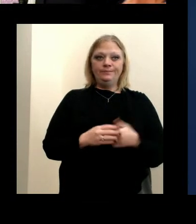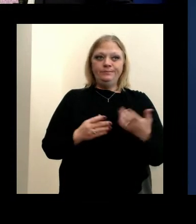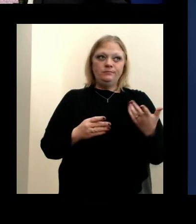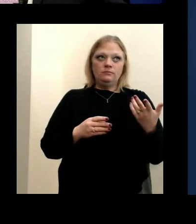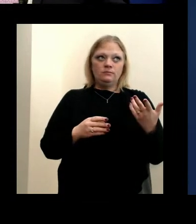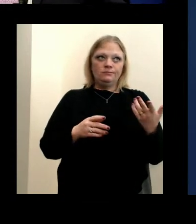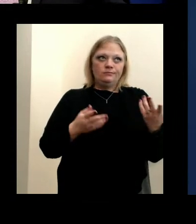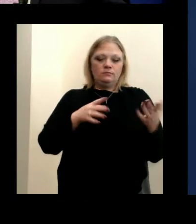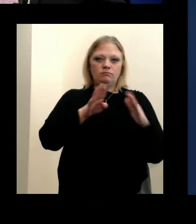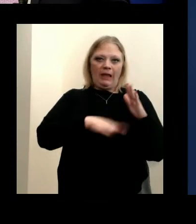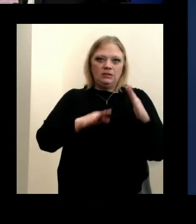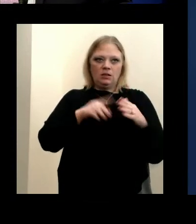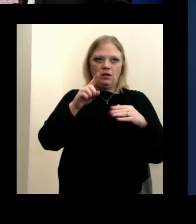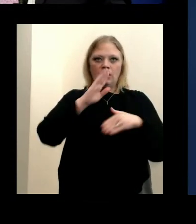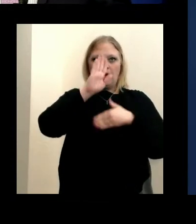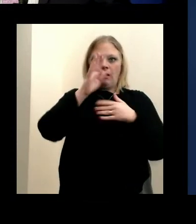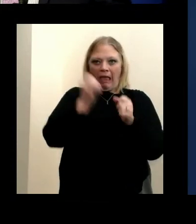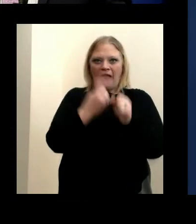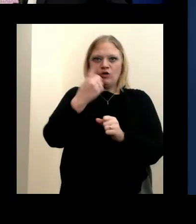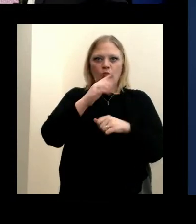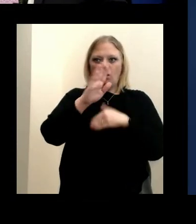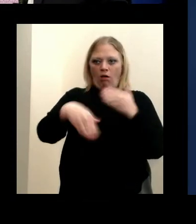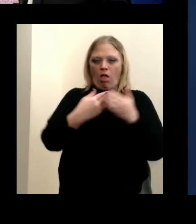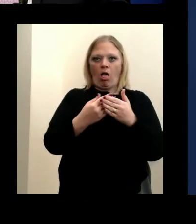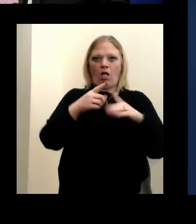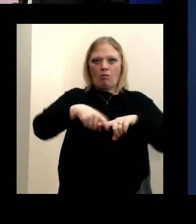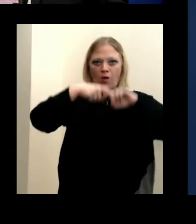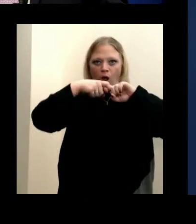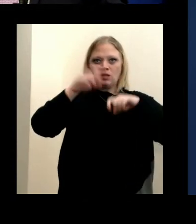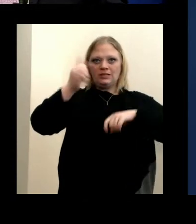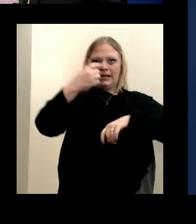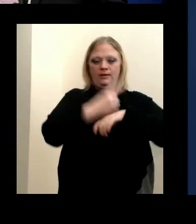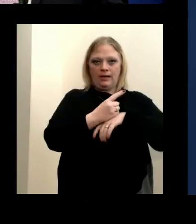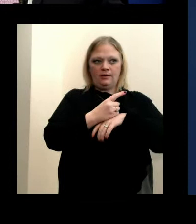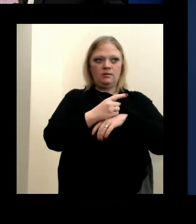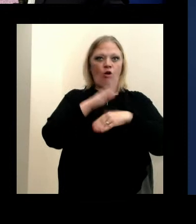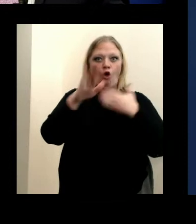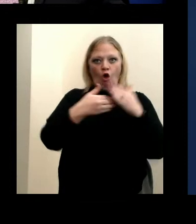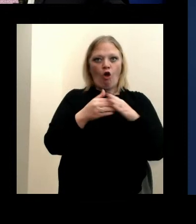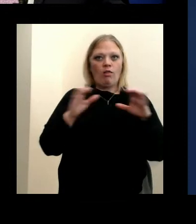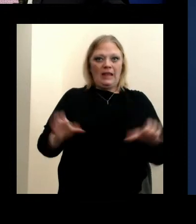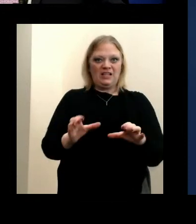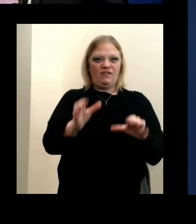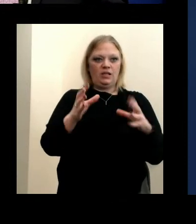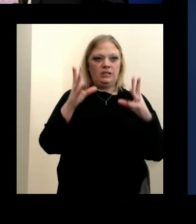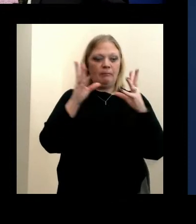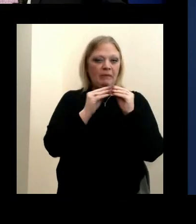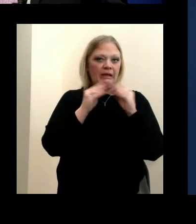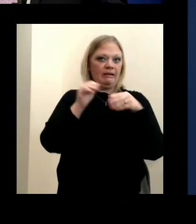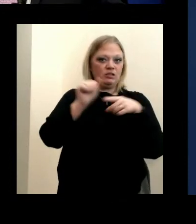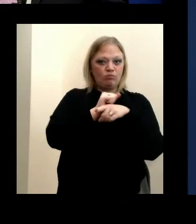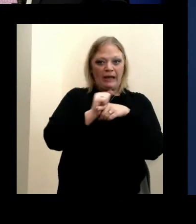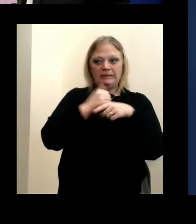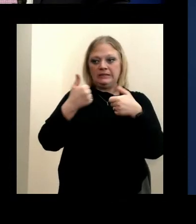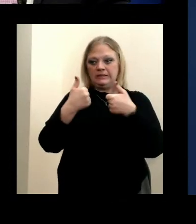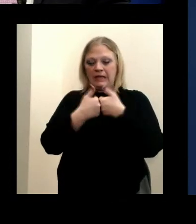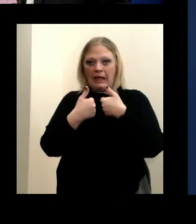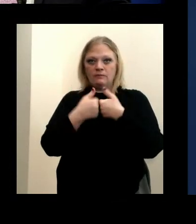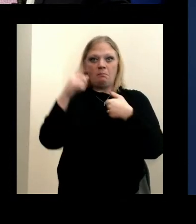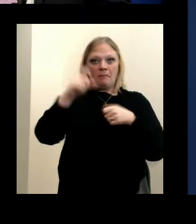has to pause for 10 days. So all activities, all in-group activities, whether it's meetings, practices, or games, have to